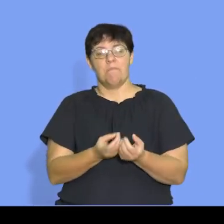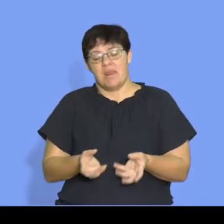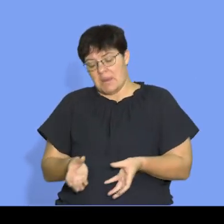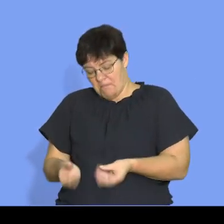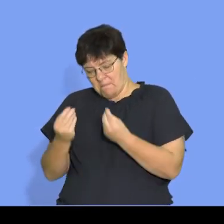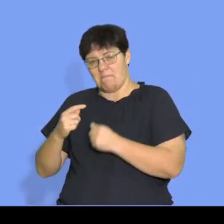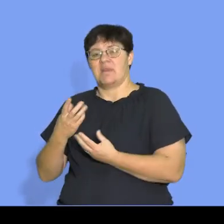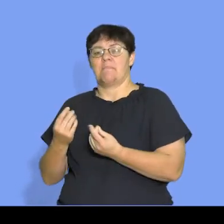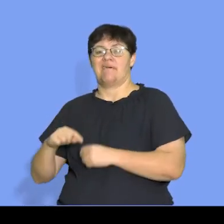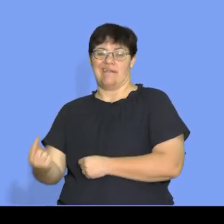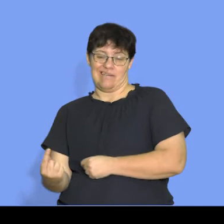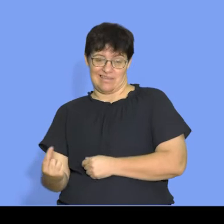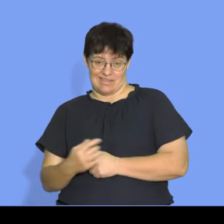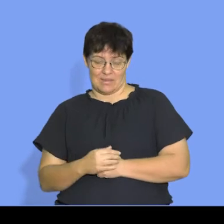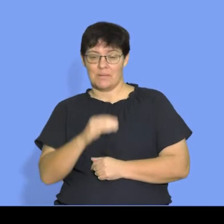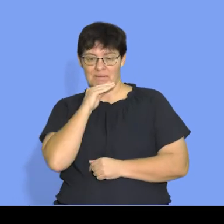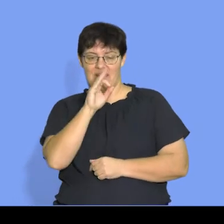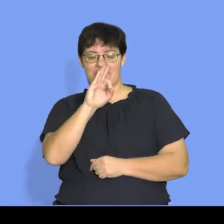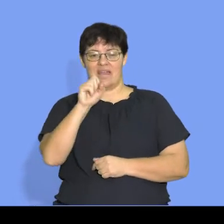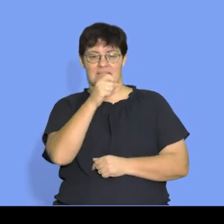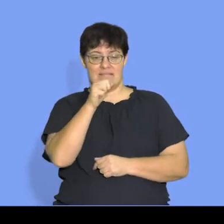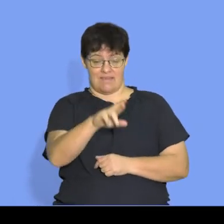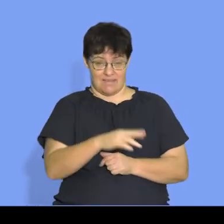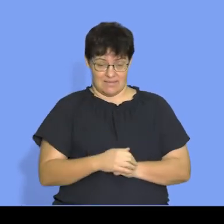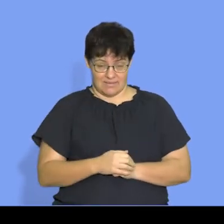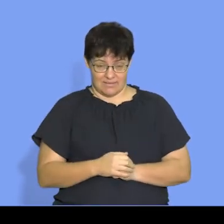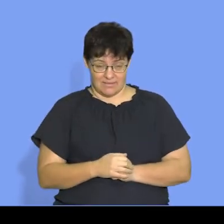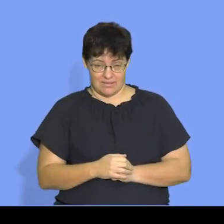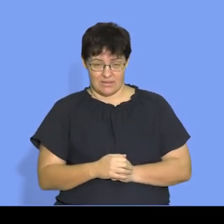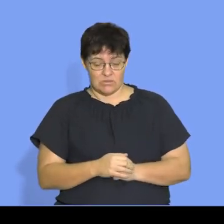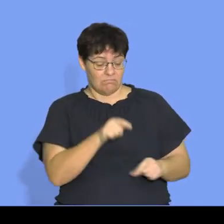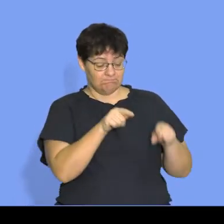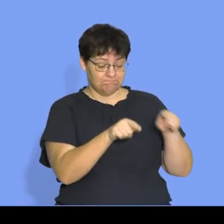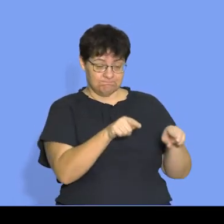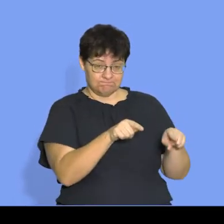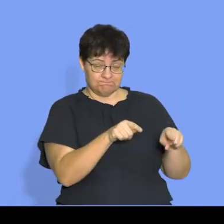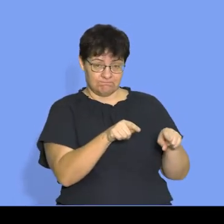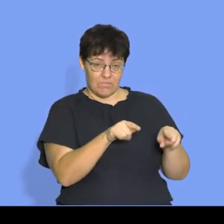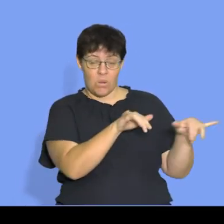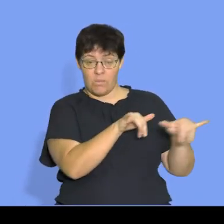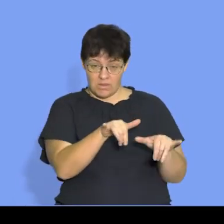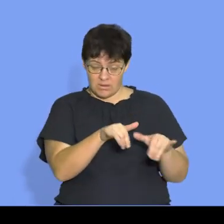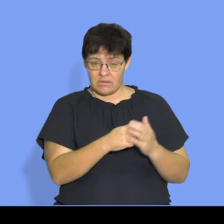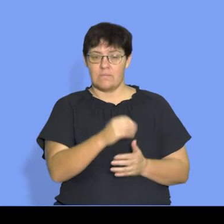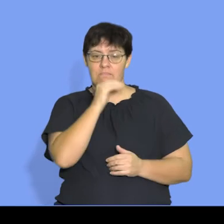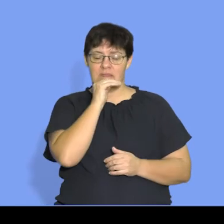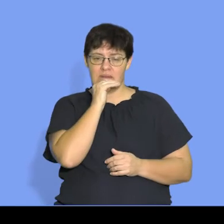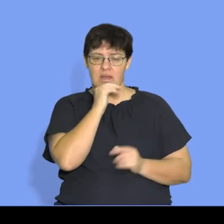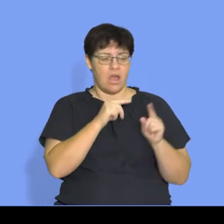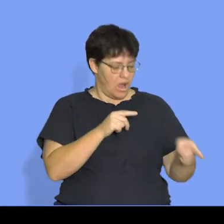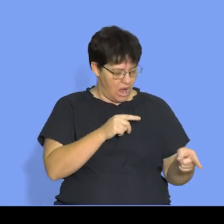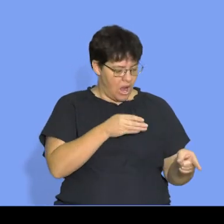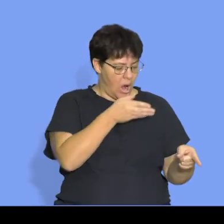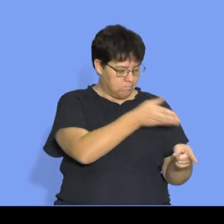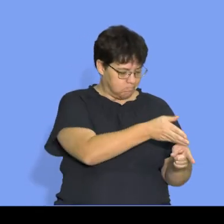right? That's what a factor is. But now for it to be common, it means that it is a factor that